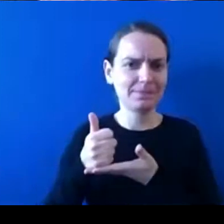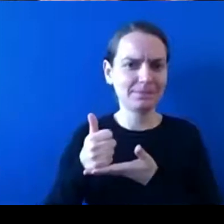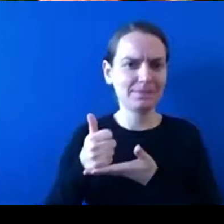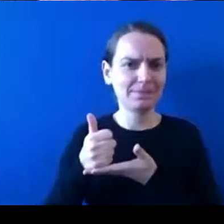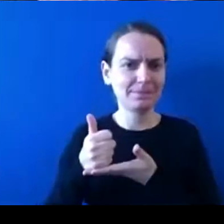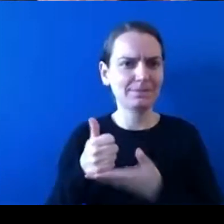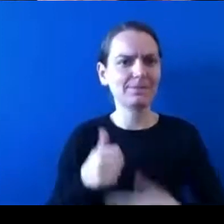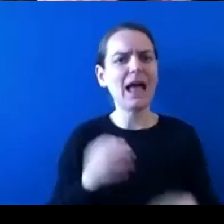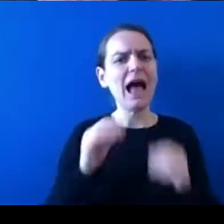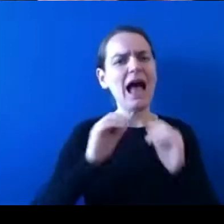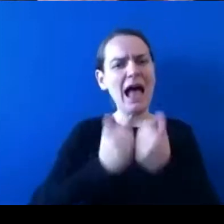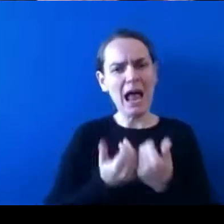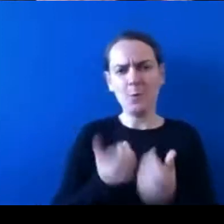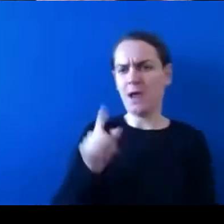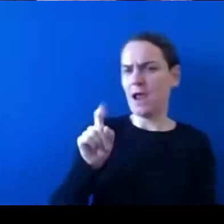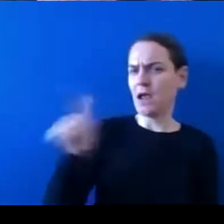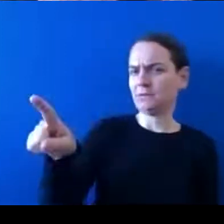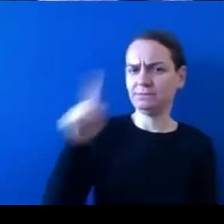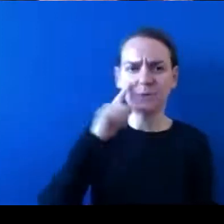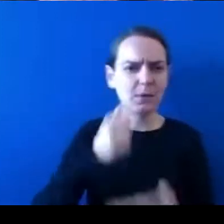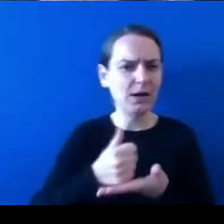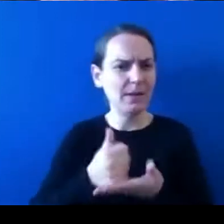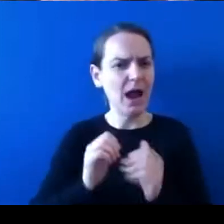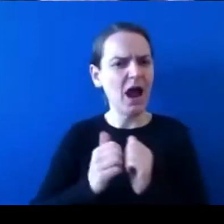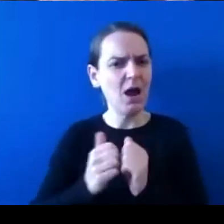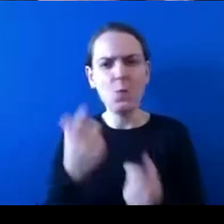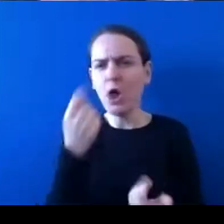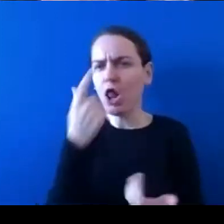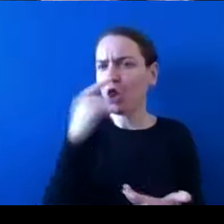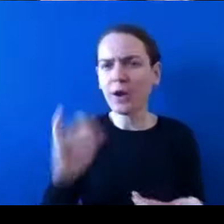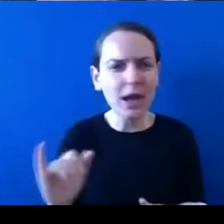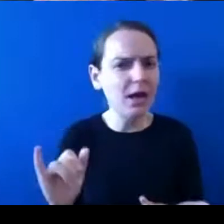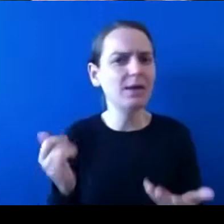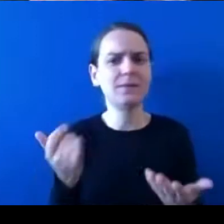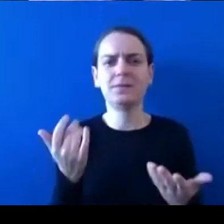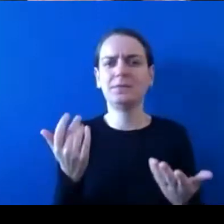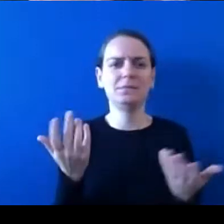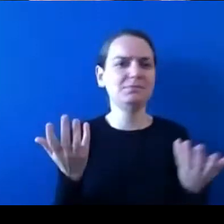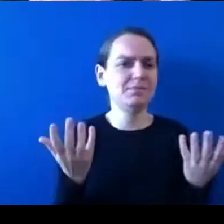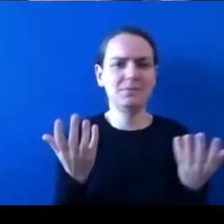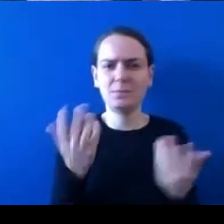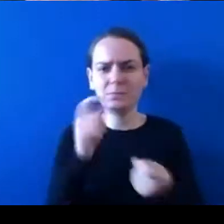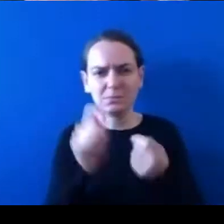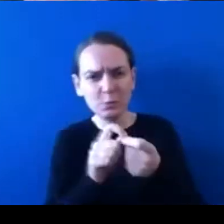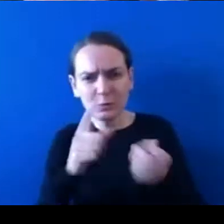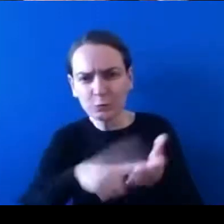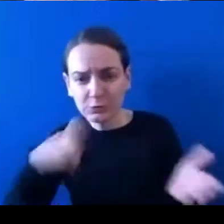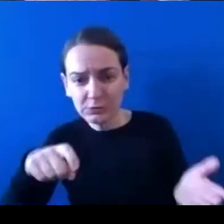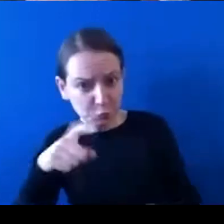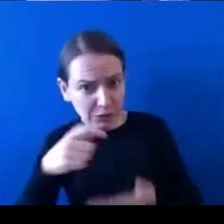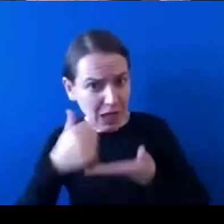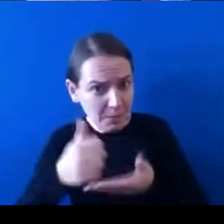And her homework was to go explore the campus that they had not worked on. Unfortunately, a